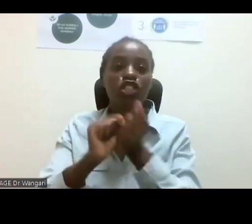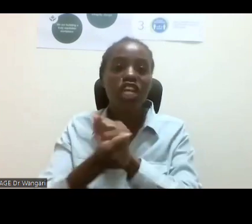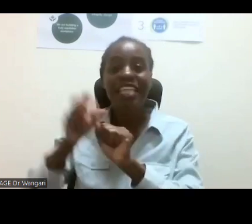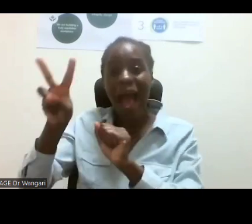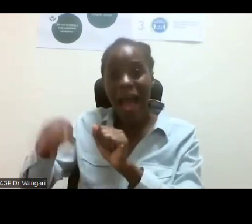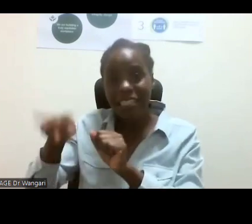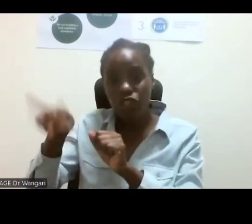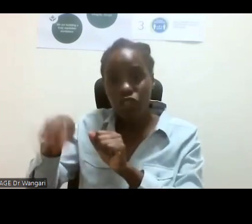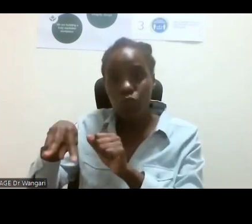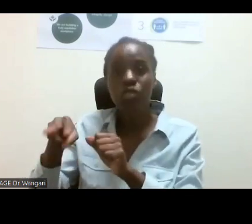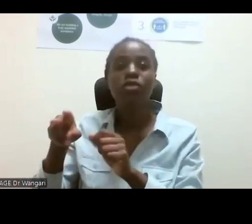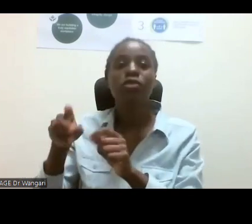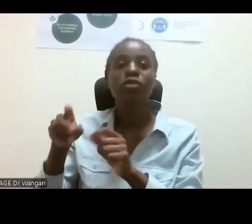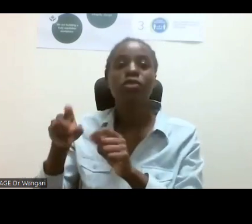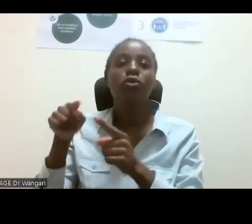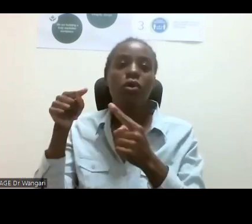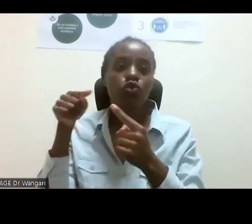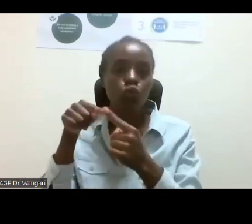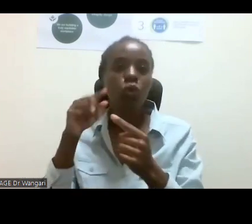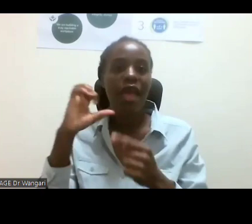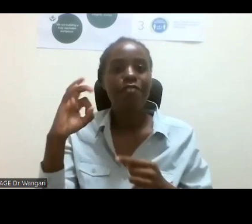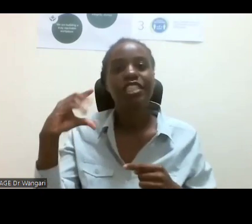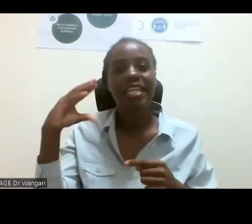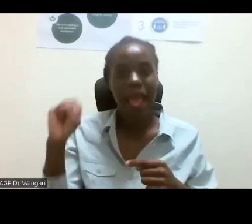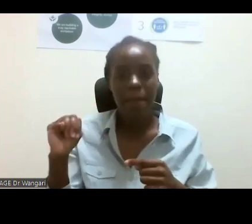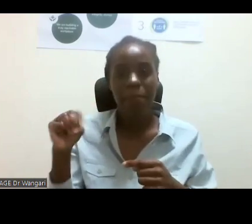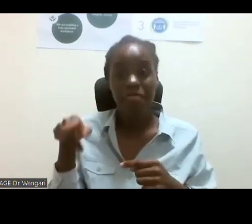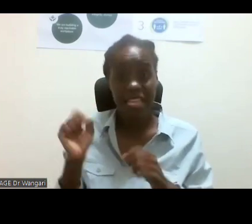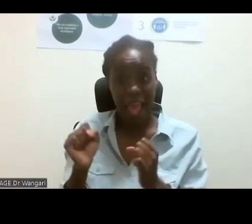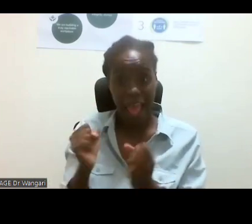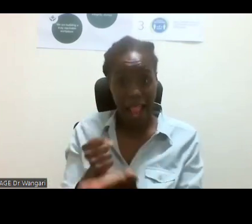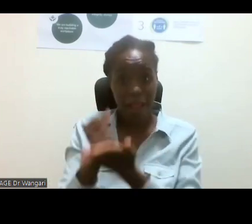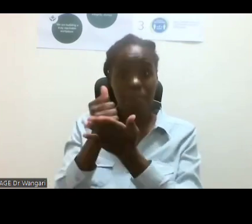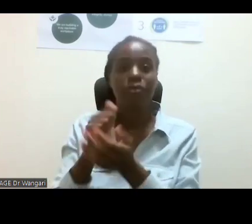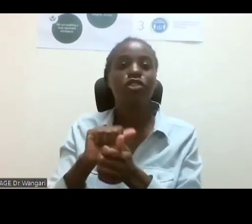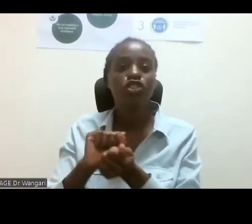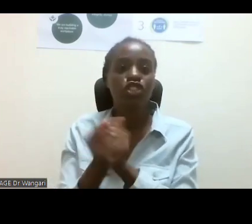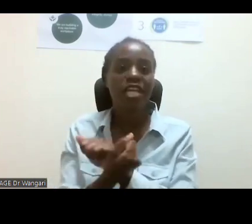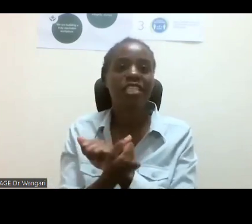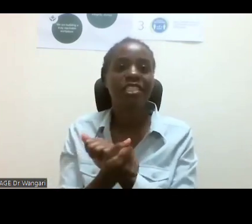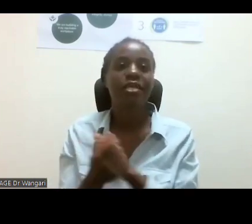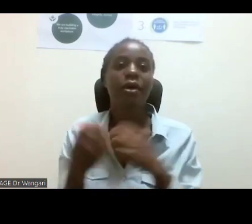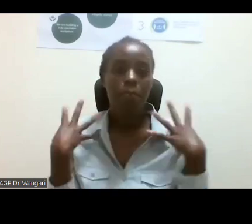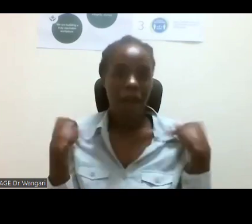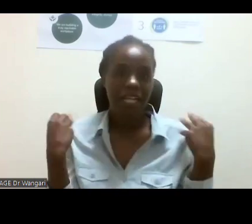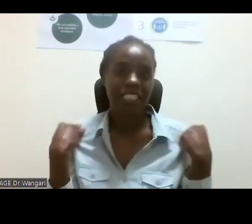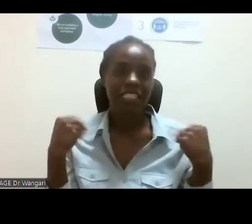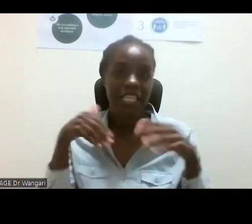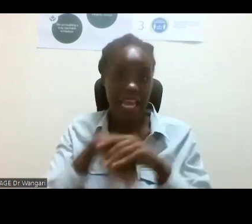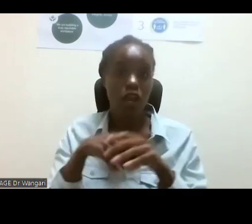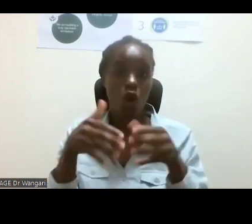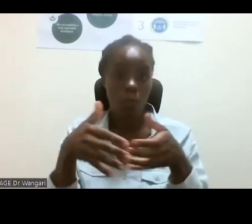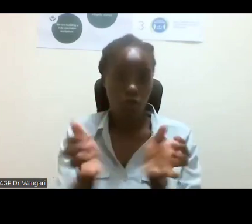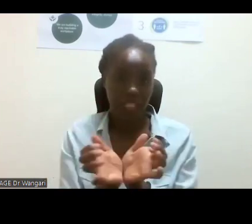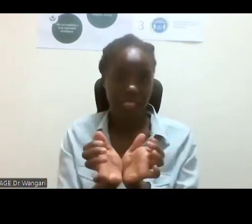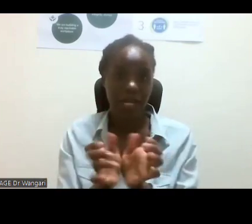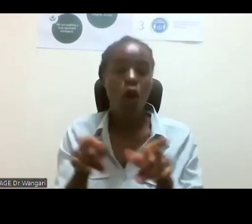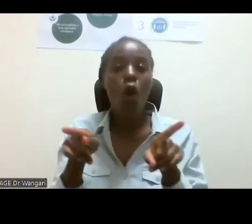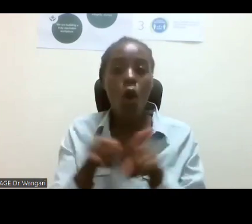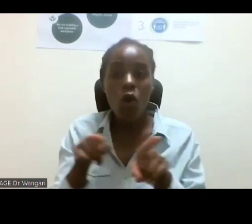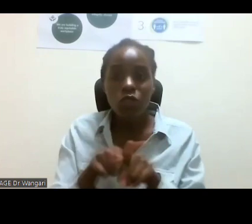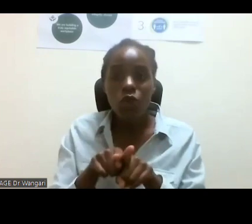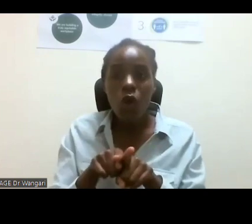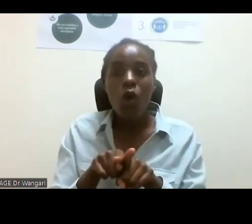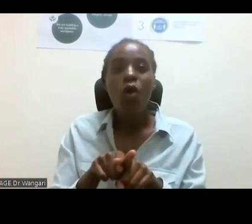a key step towards preventing new cases of the practice among communities. Healthcare providers also have a role to play in advocacy